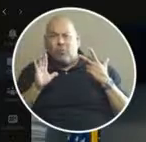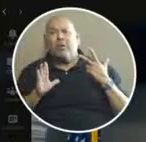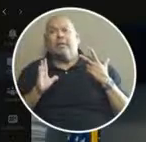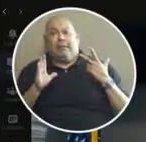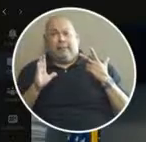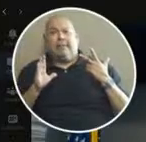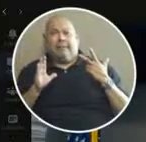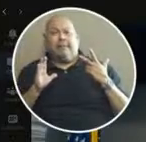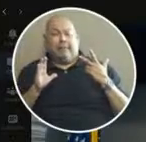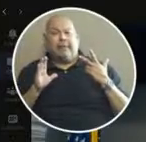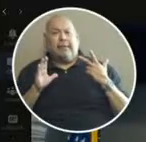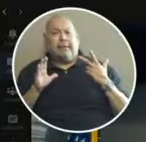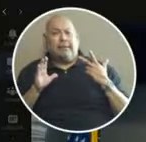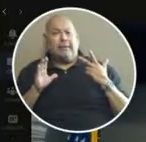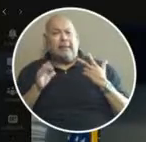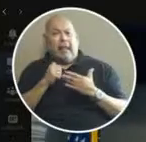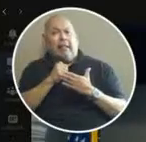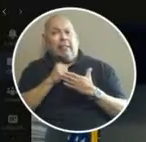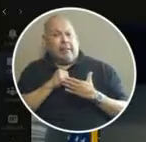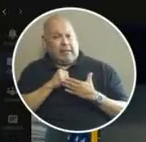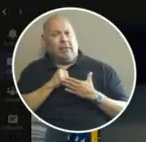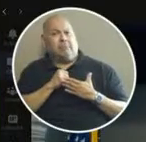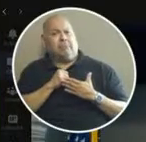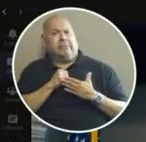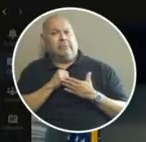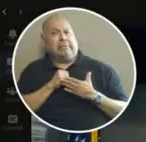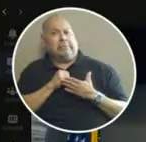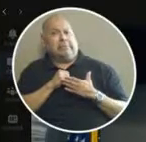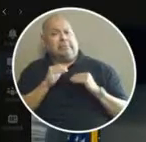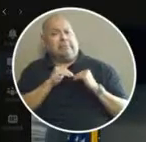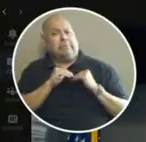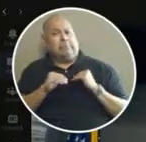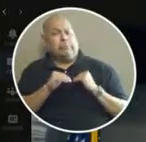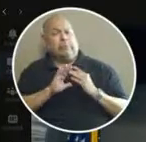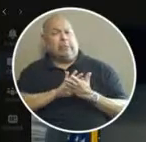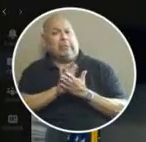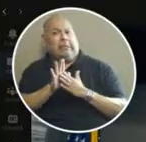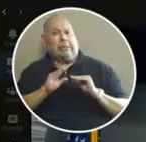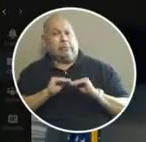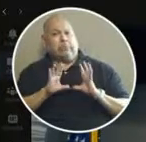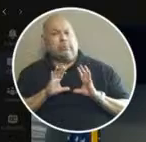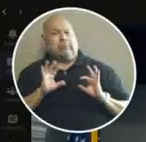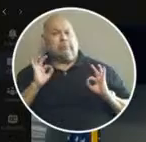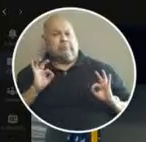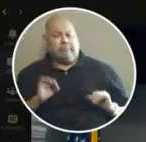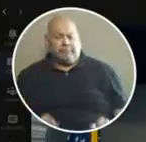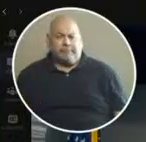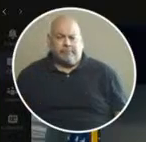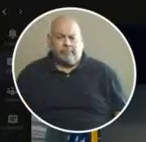a llevar al éxito y a disminuir la transmisión del virus.